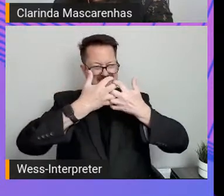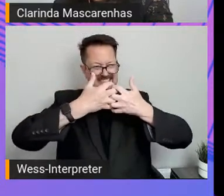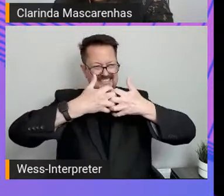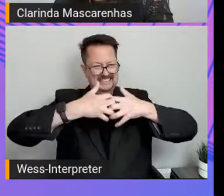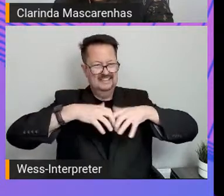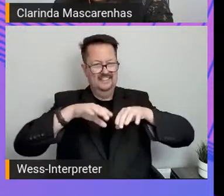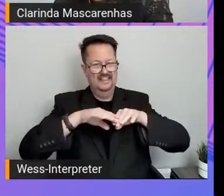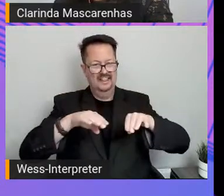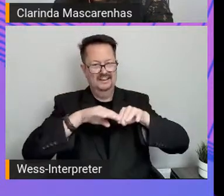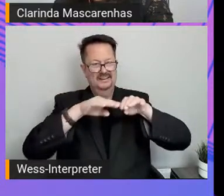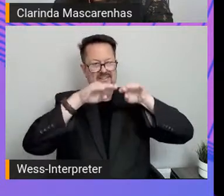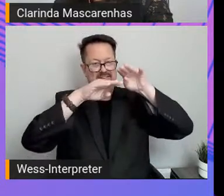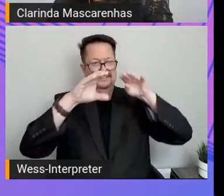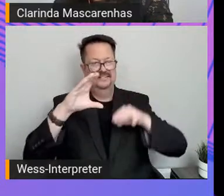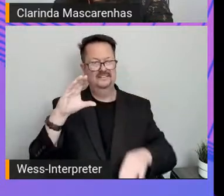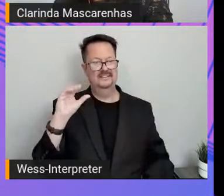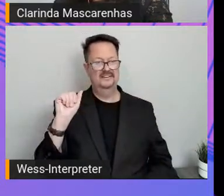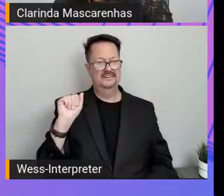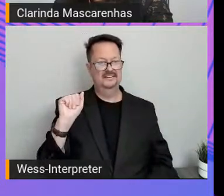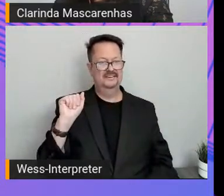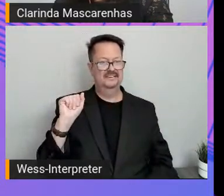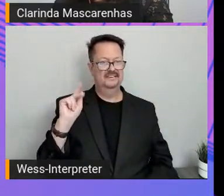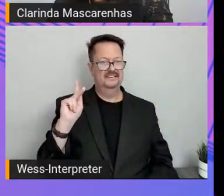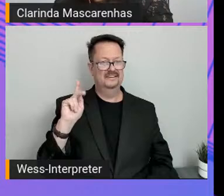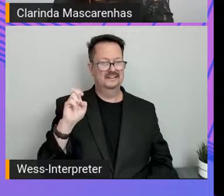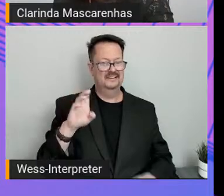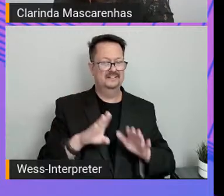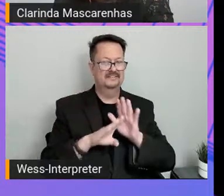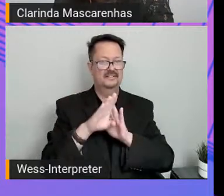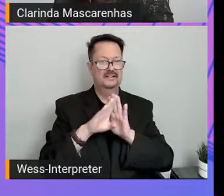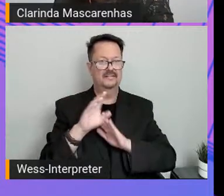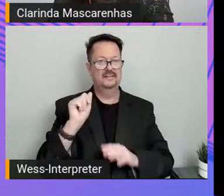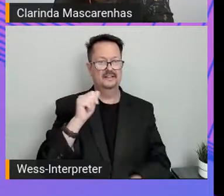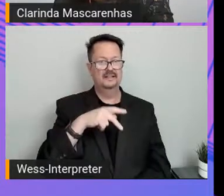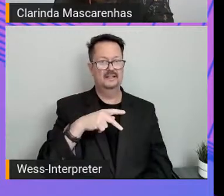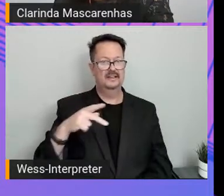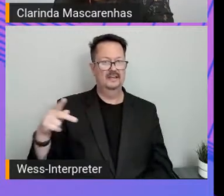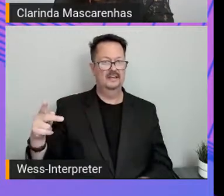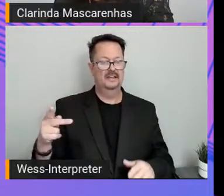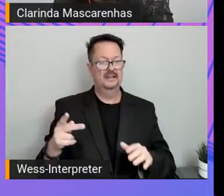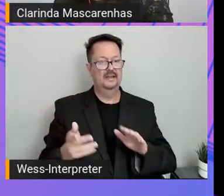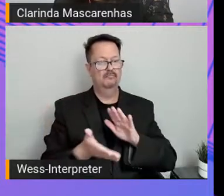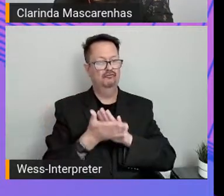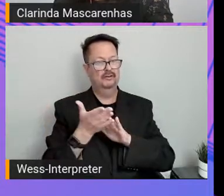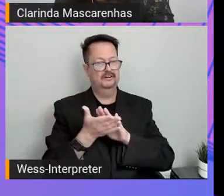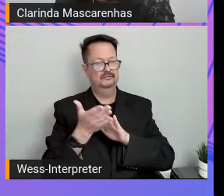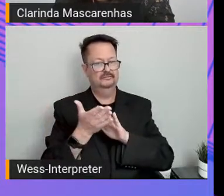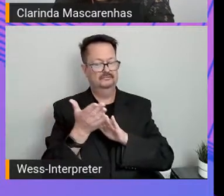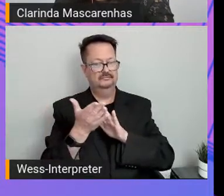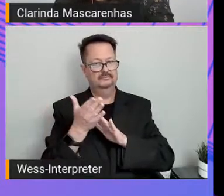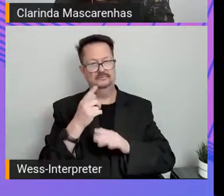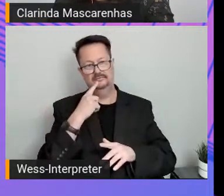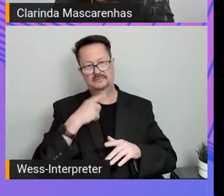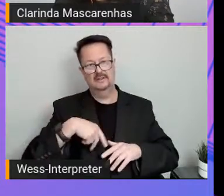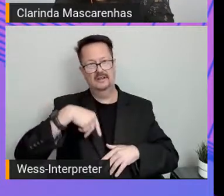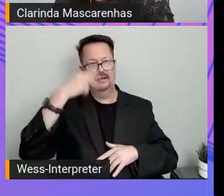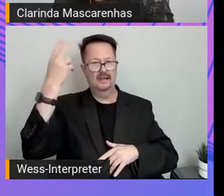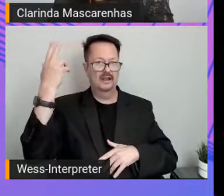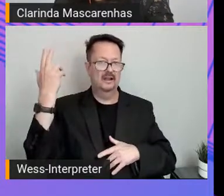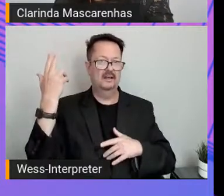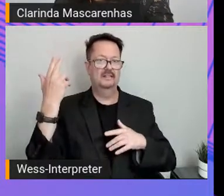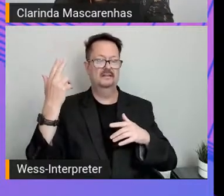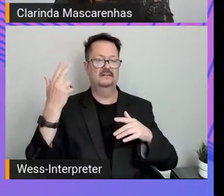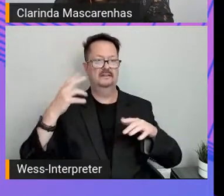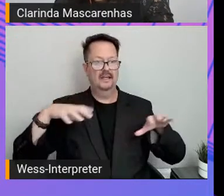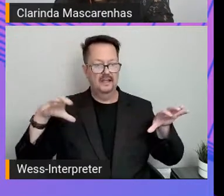of the cake, and we've developed something called as AppRunner, which is a highly abstracted, simple experience for you